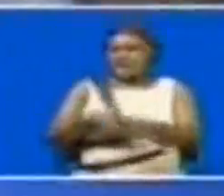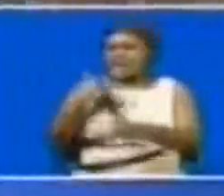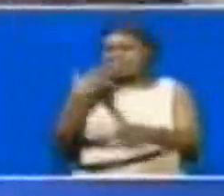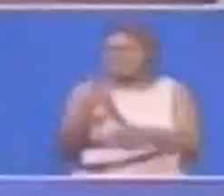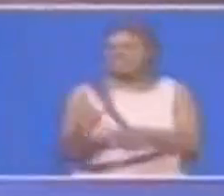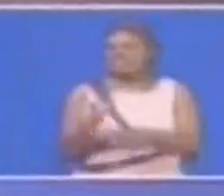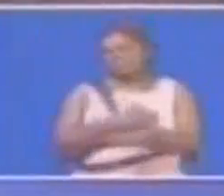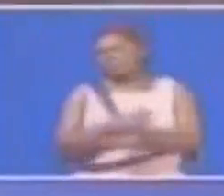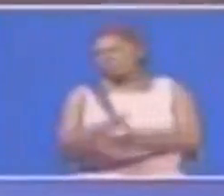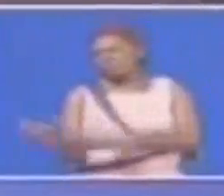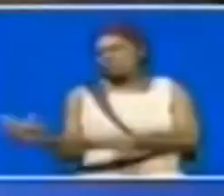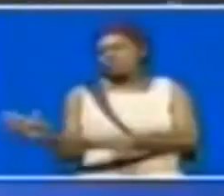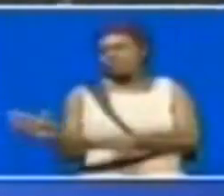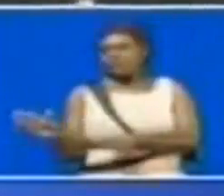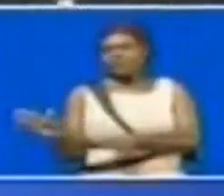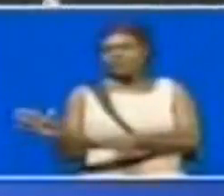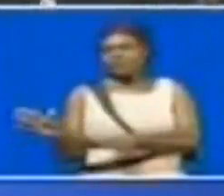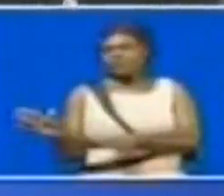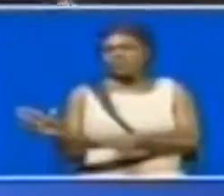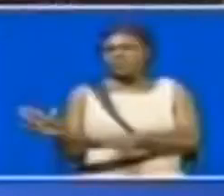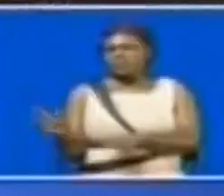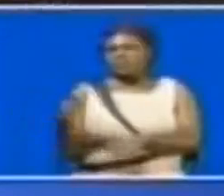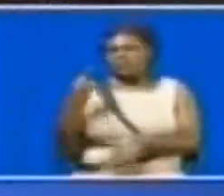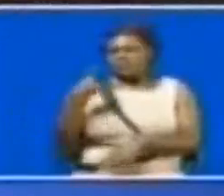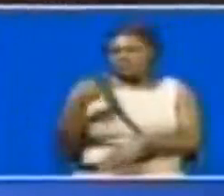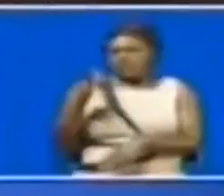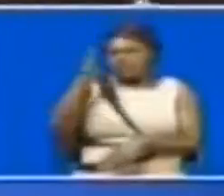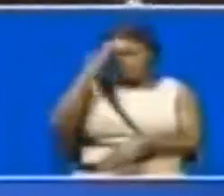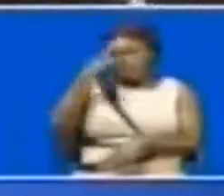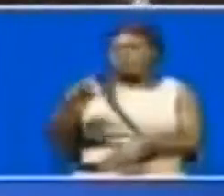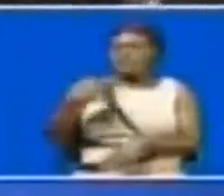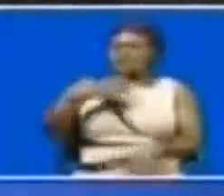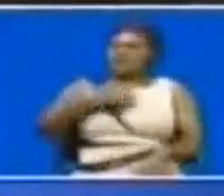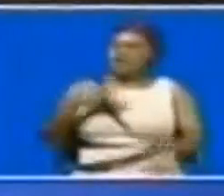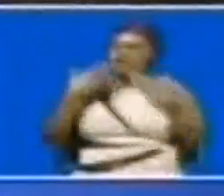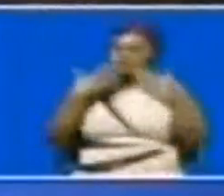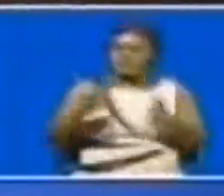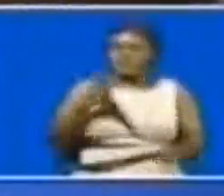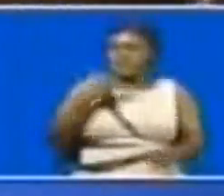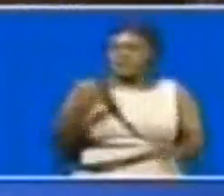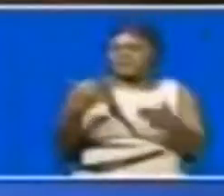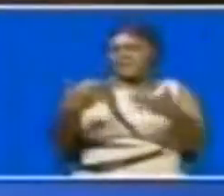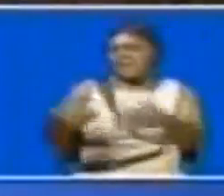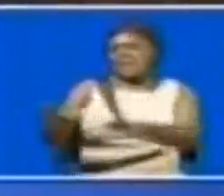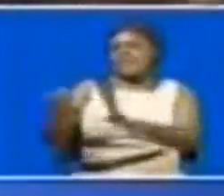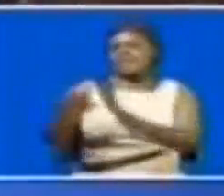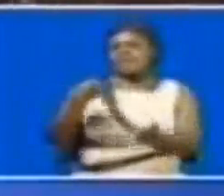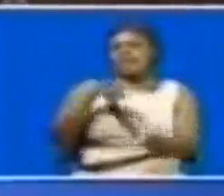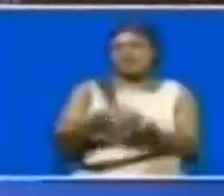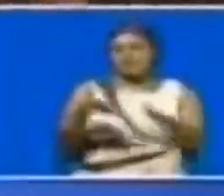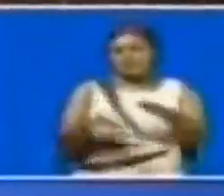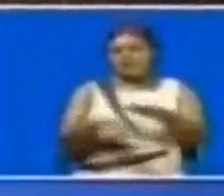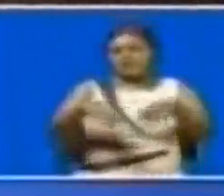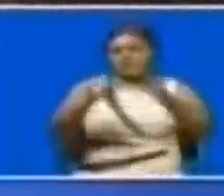has expired. He has abused us. He has called us nonsense. We know he's retired and he should quit from this. The vice chairman should take